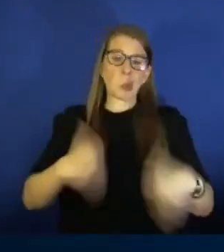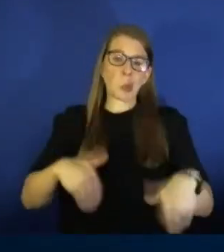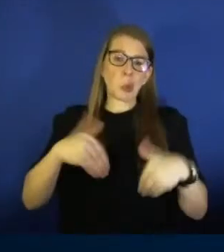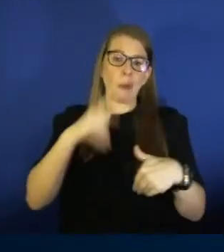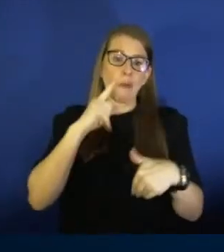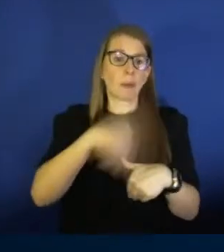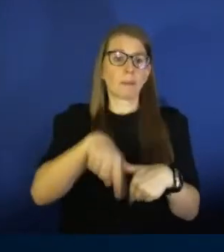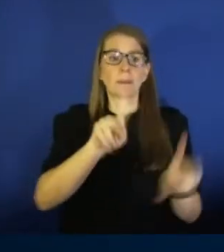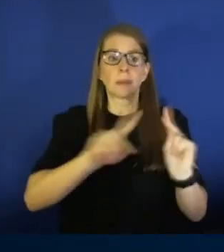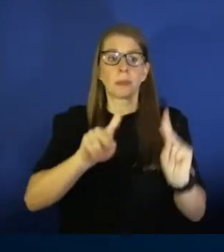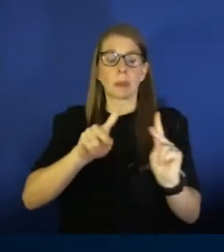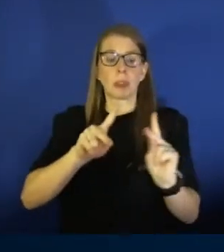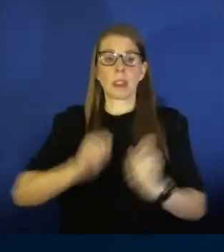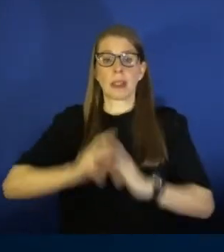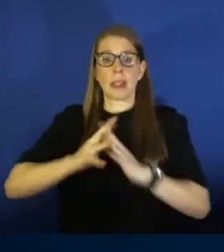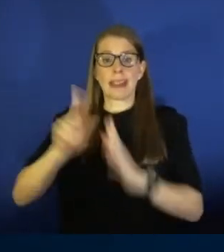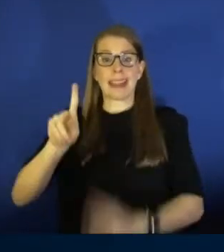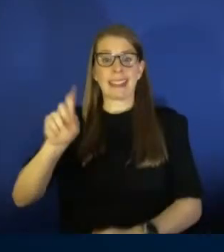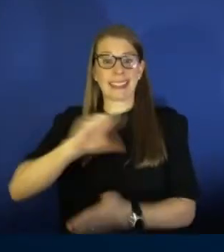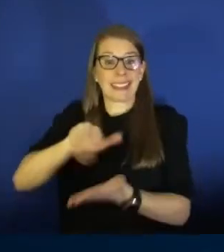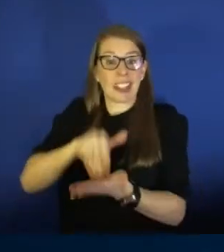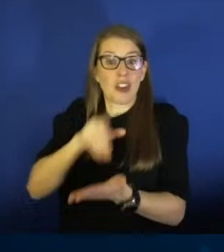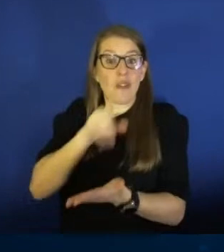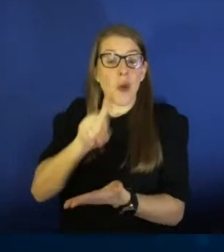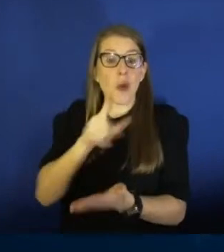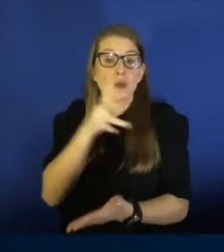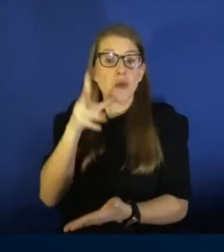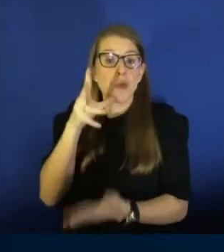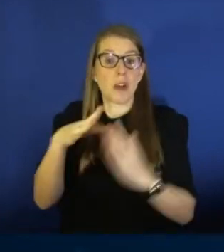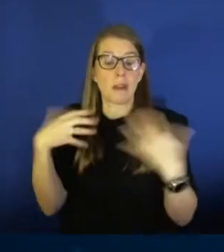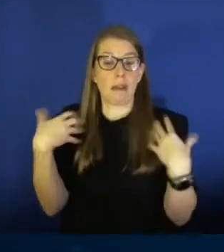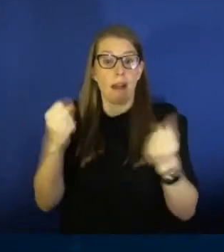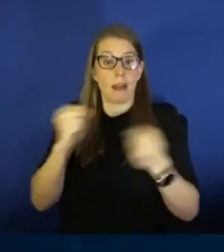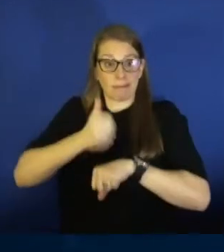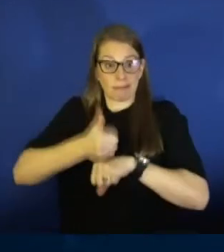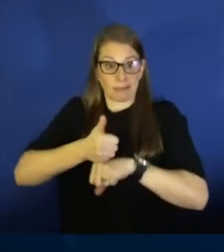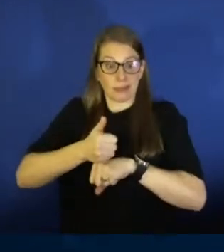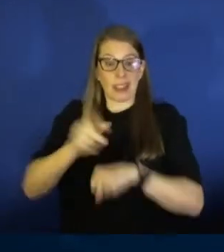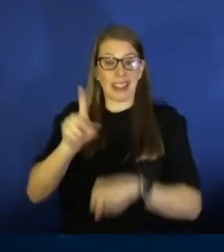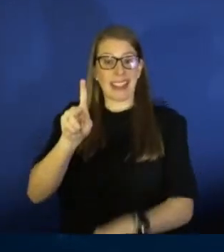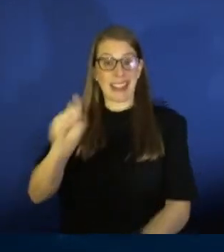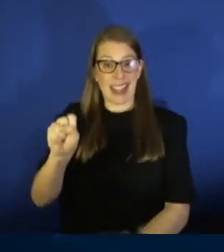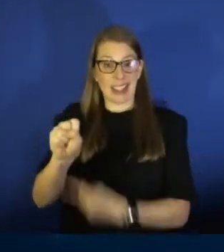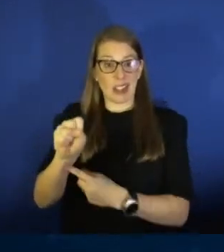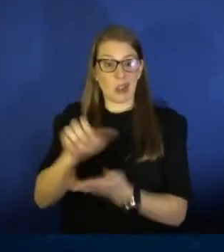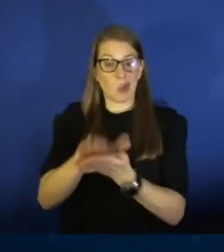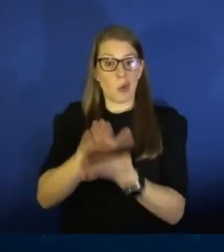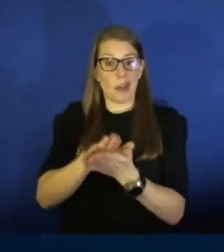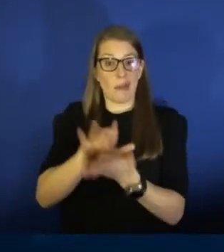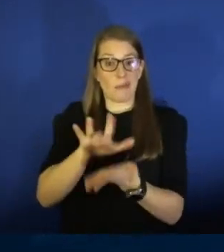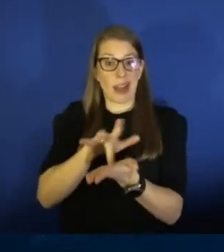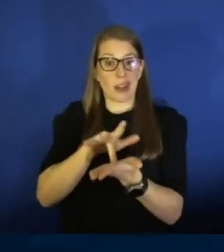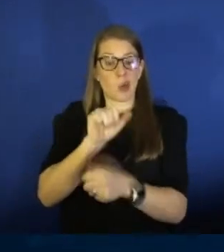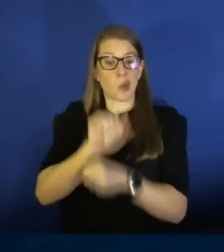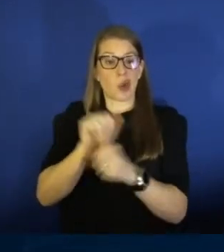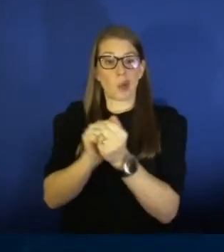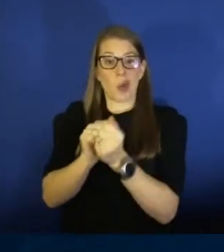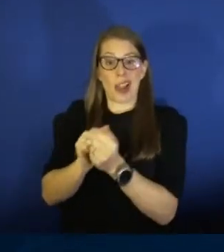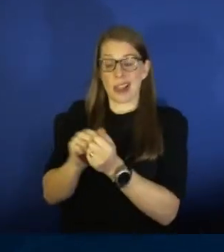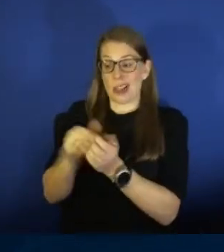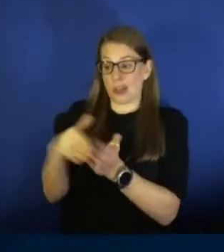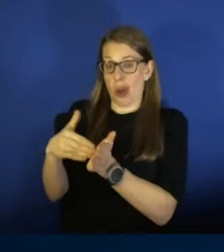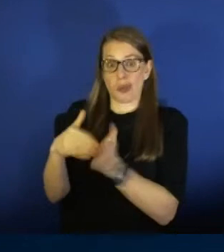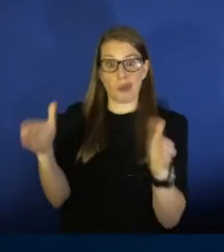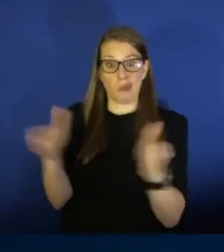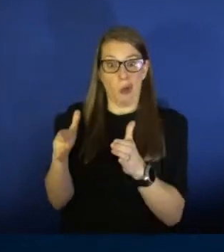Center for Rural Health comes in. Based at the University of Kansas School of Medicine in Salina, the center works with doctors in smaller communities